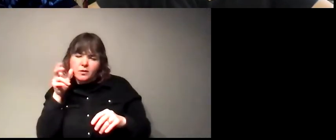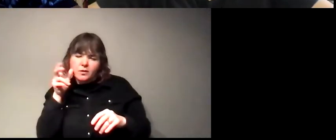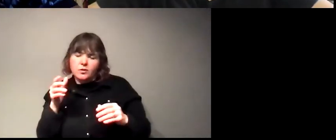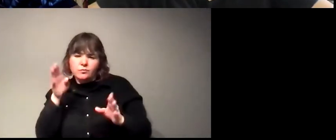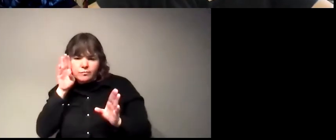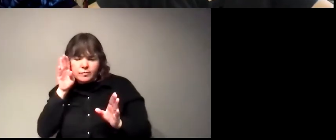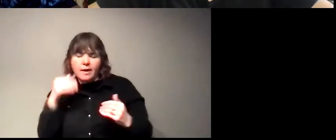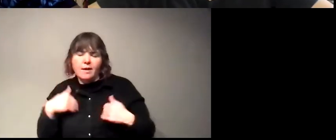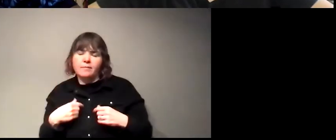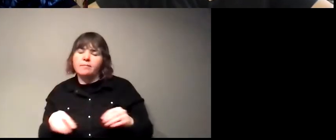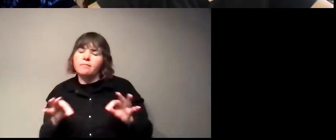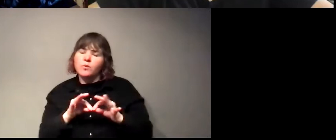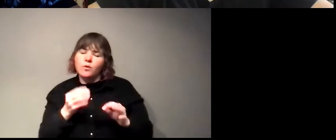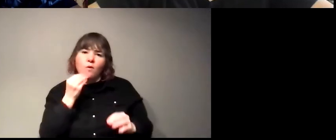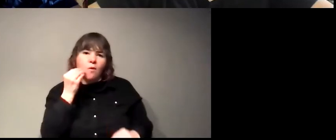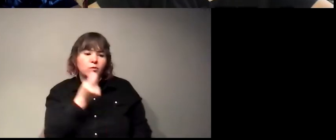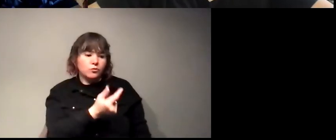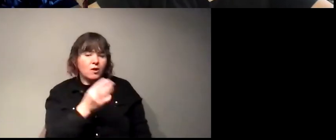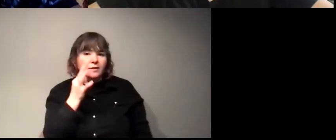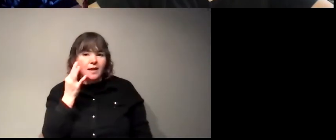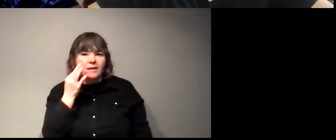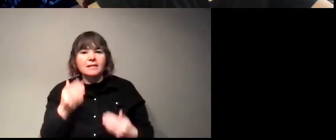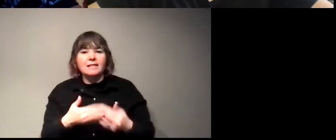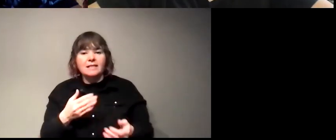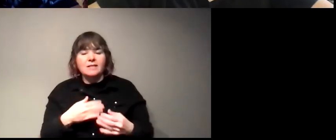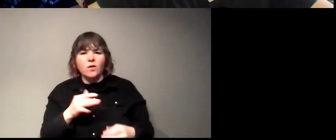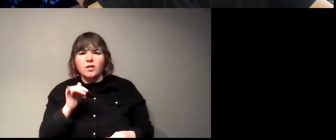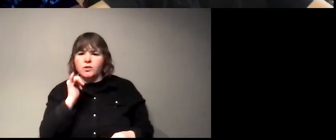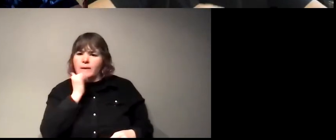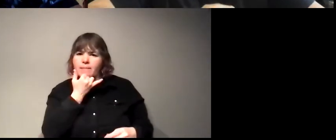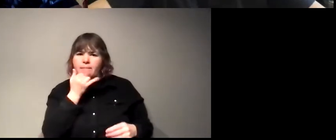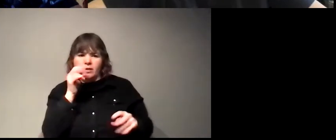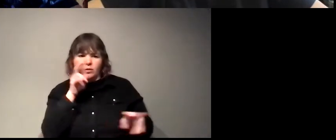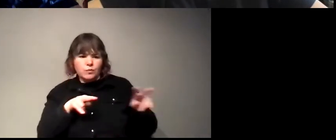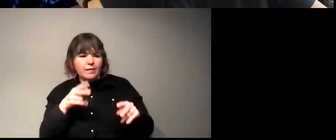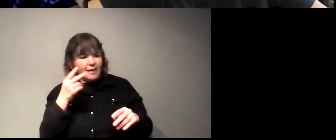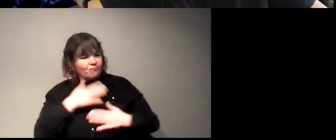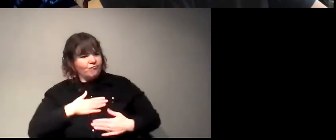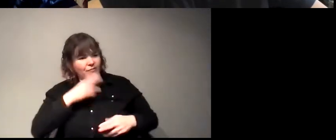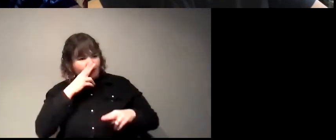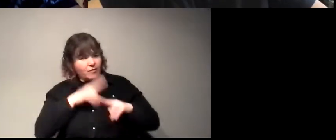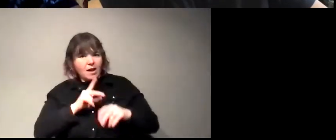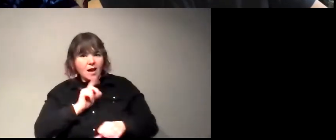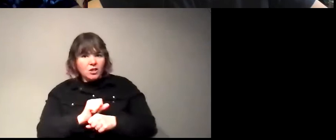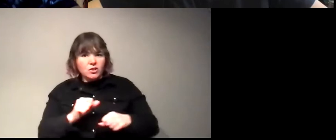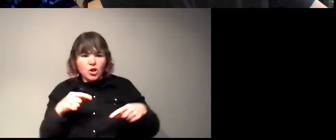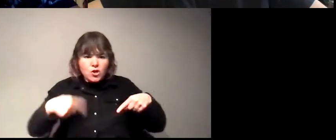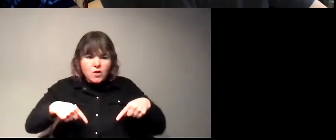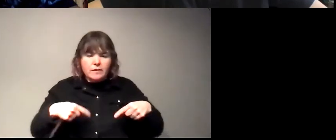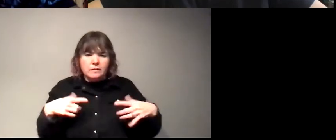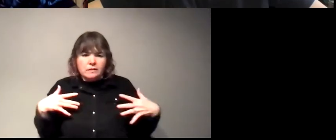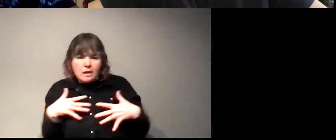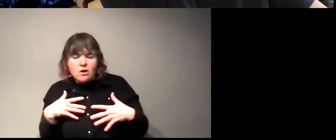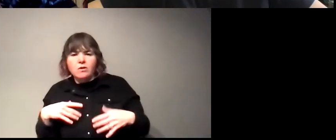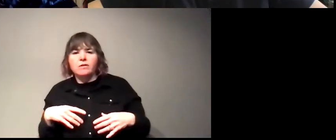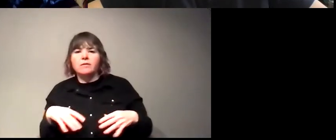our dogs and cats at home. It's really easy for us to misread their behavior and think they're having a good time when they're actually scared or nervous. So it's really important